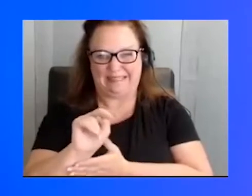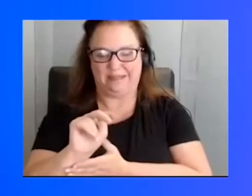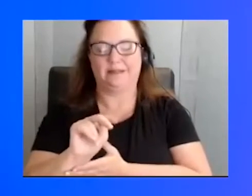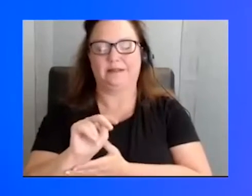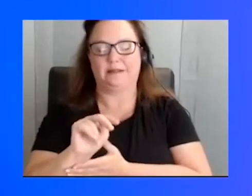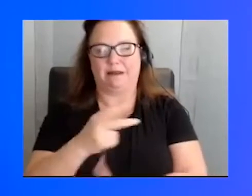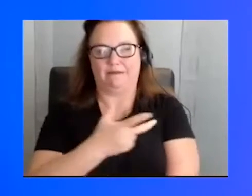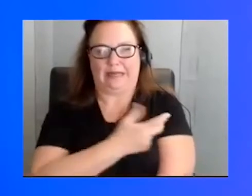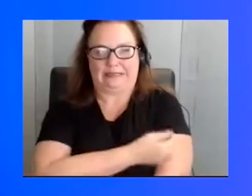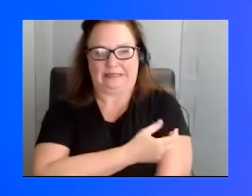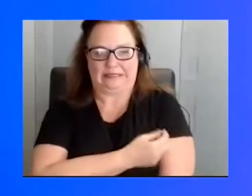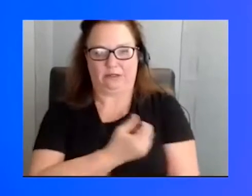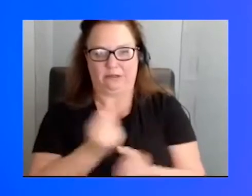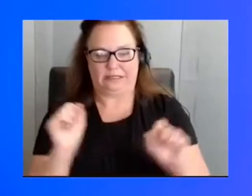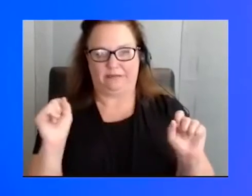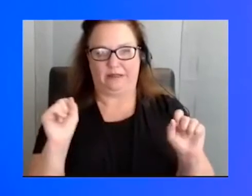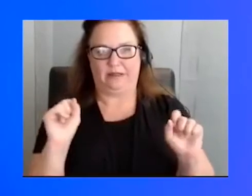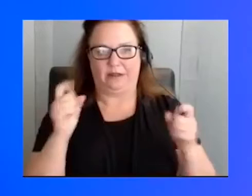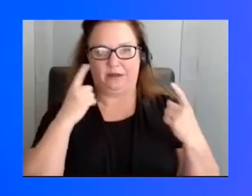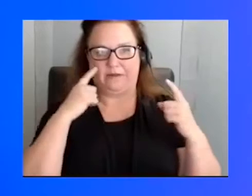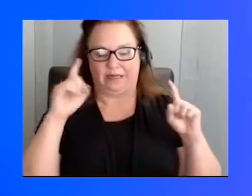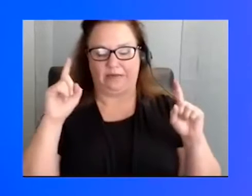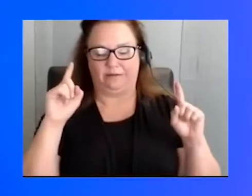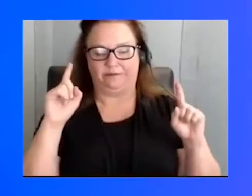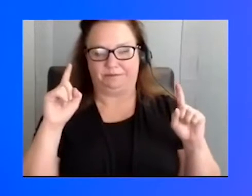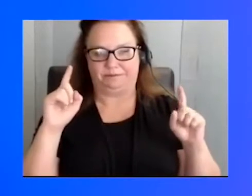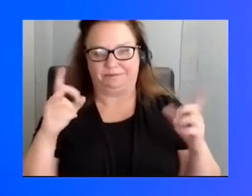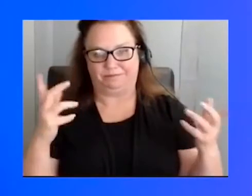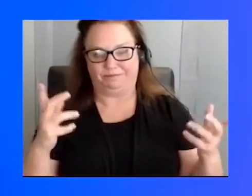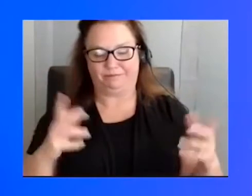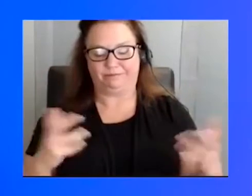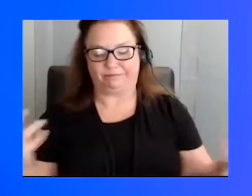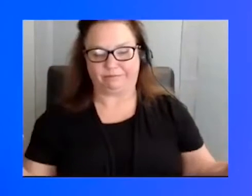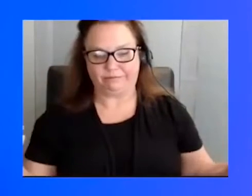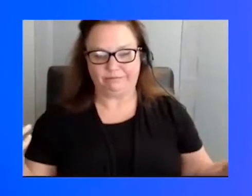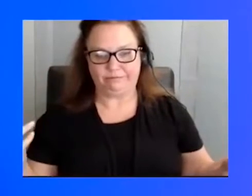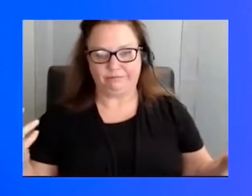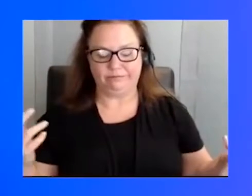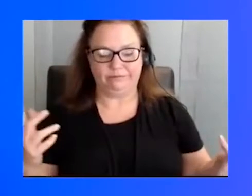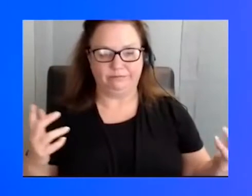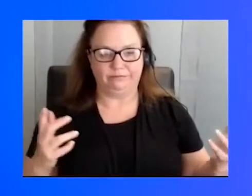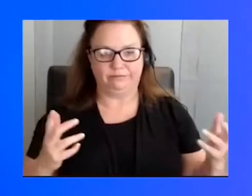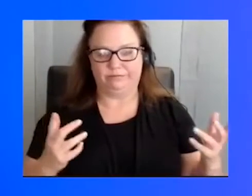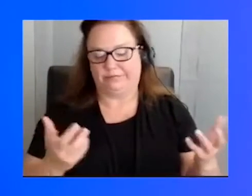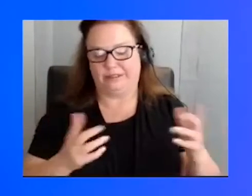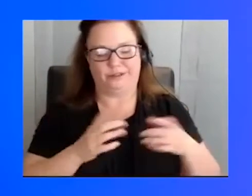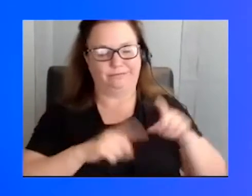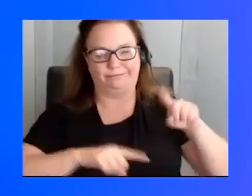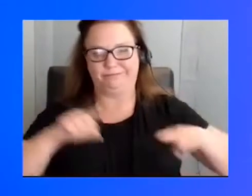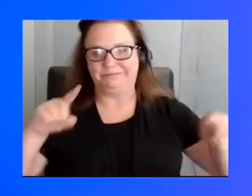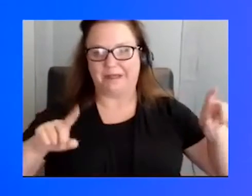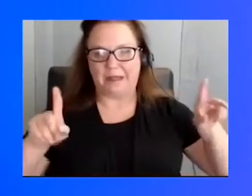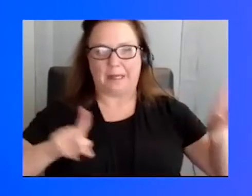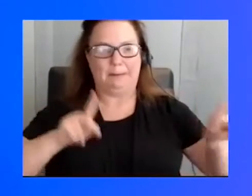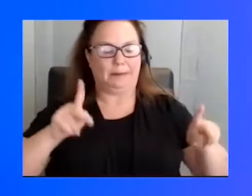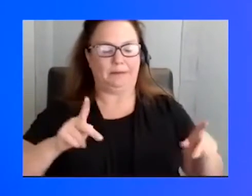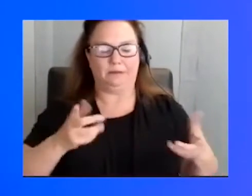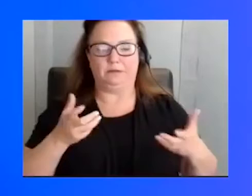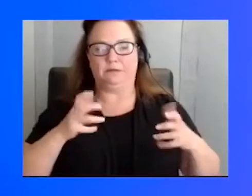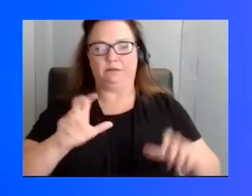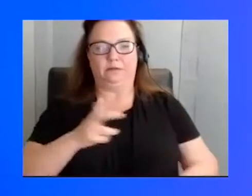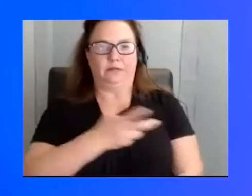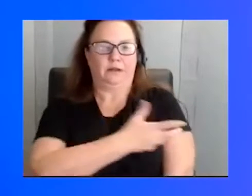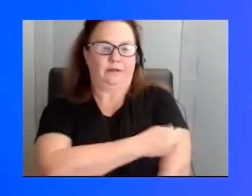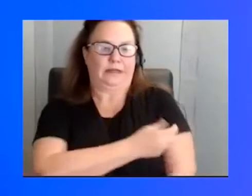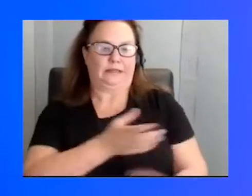are safe. They are effective at preventing disease. But, you know, it just runs the gambit. There are just people who just don't want vaccines in